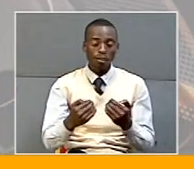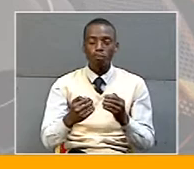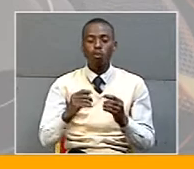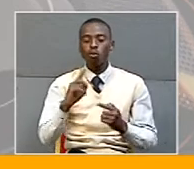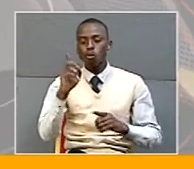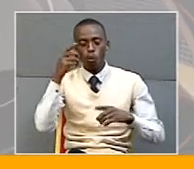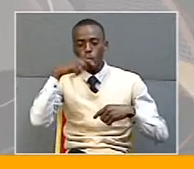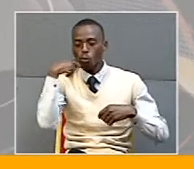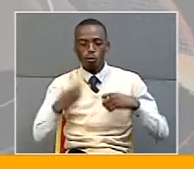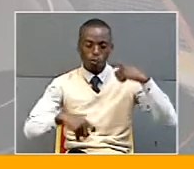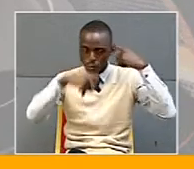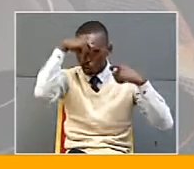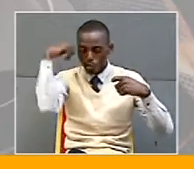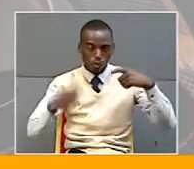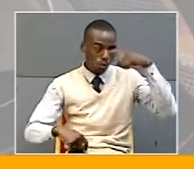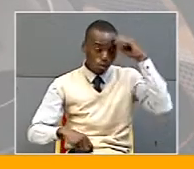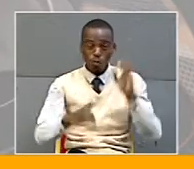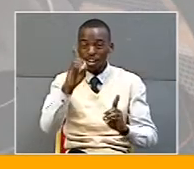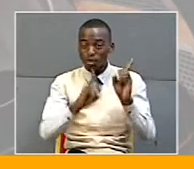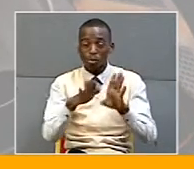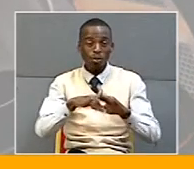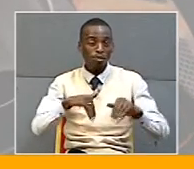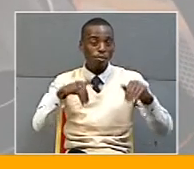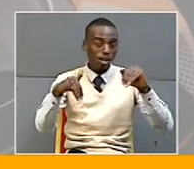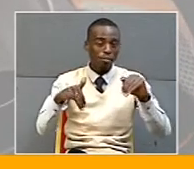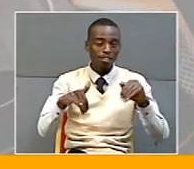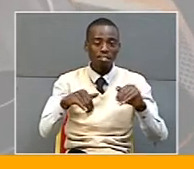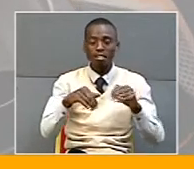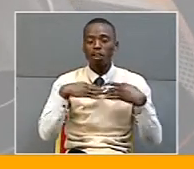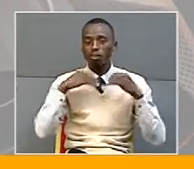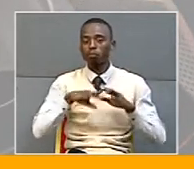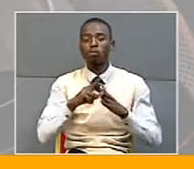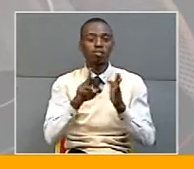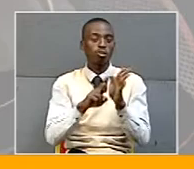with the MPs disagreeing on many recommendations.